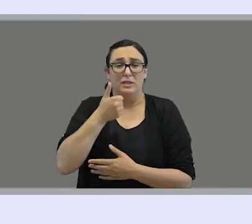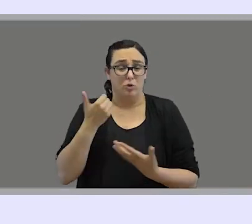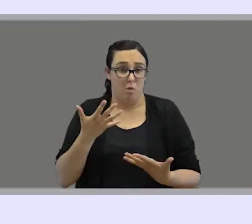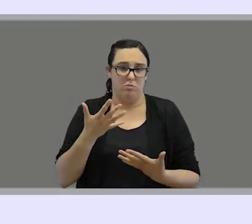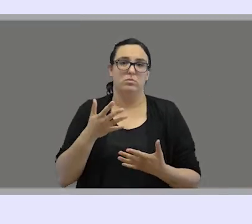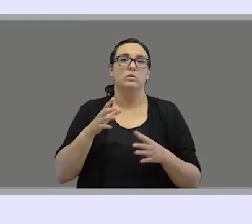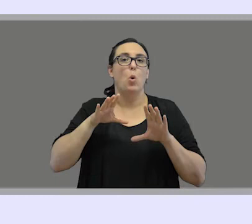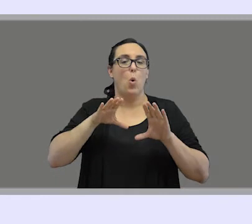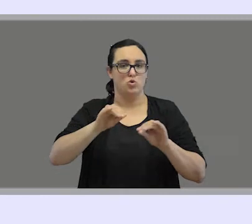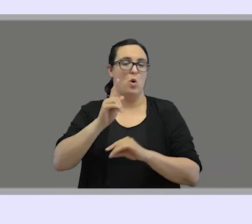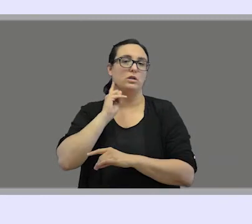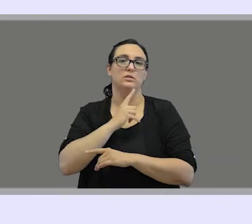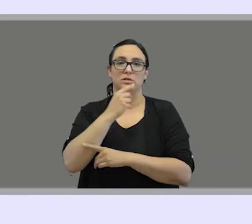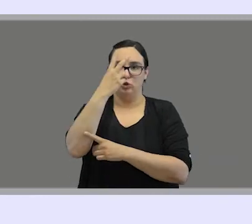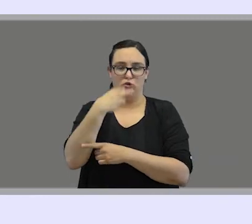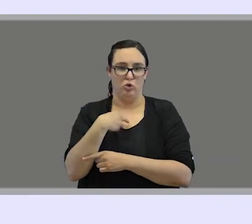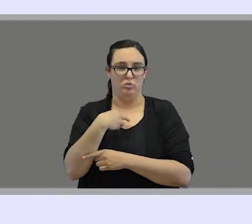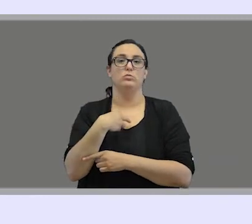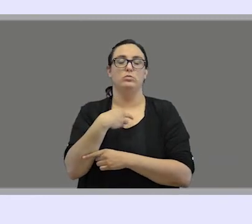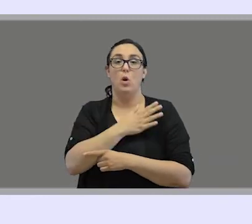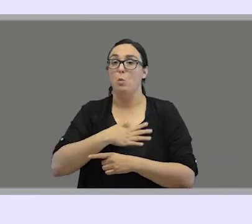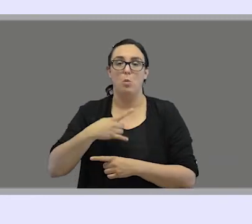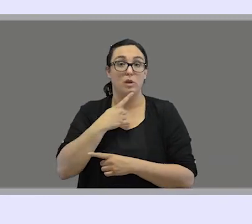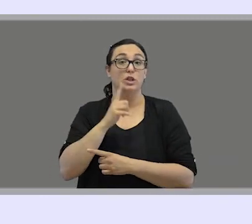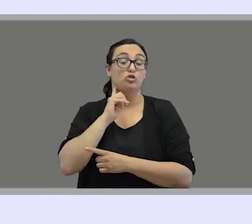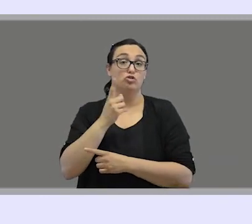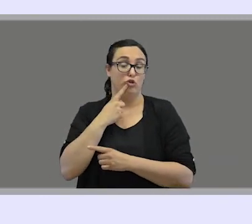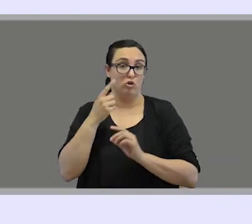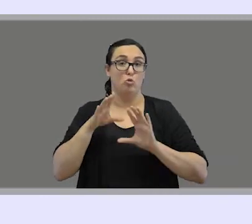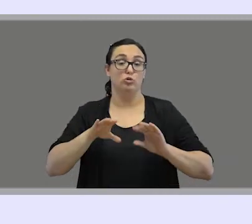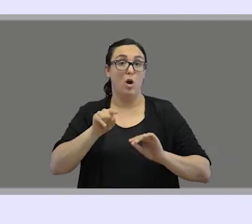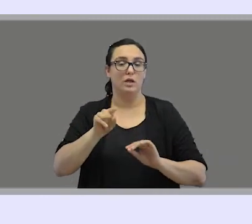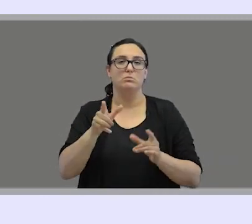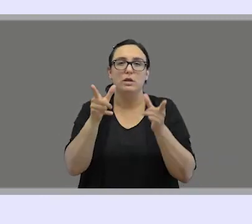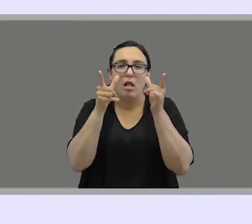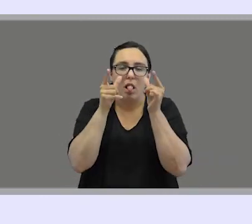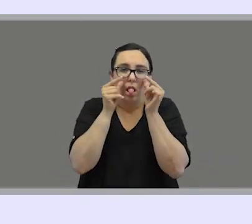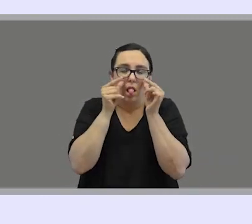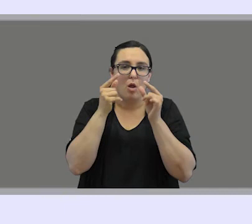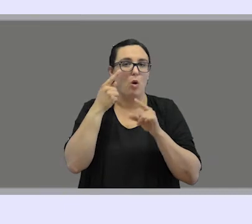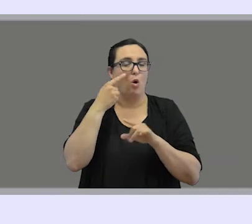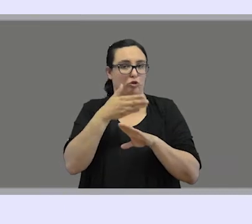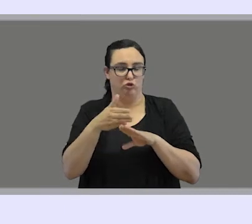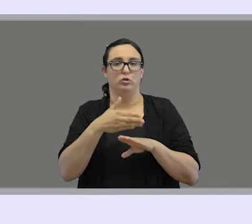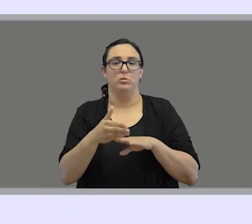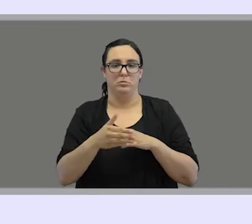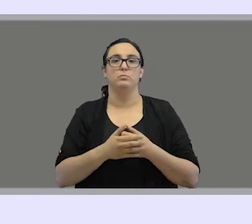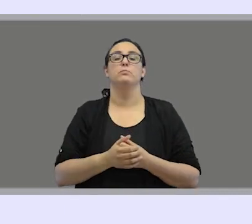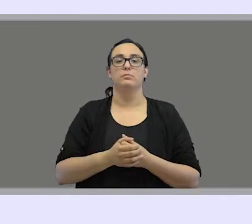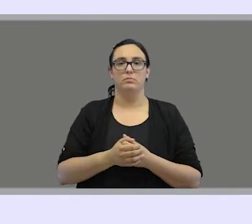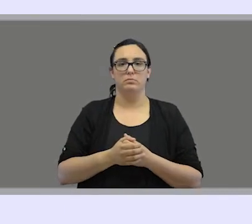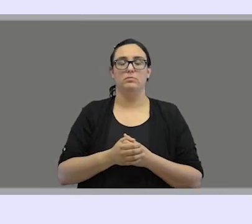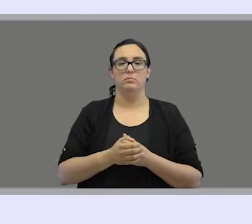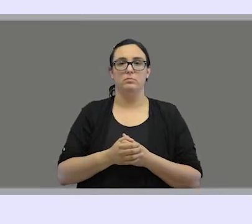important when we're talking about deafblind users. That is, deaf users with a low vision or